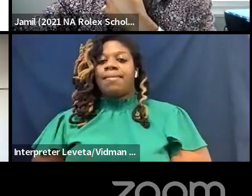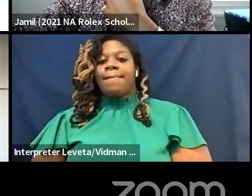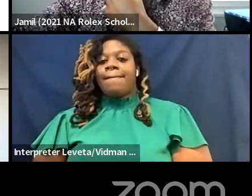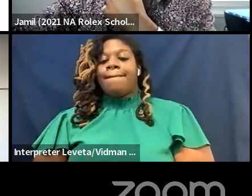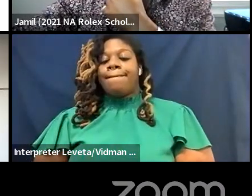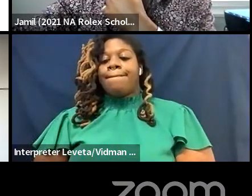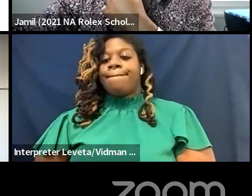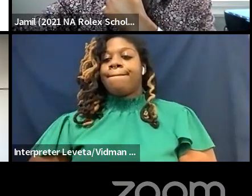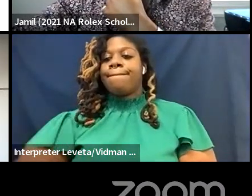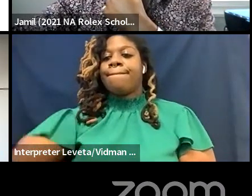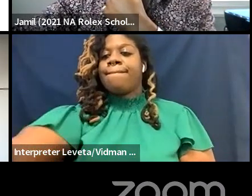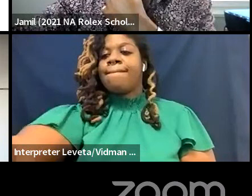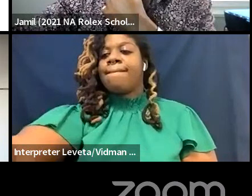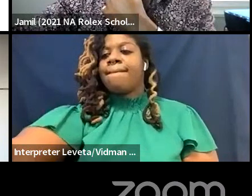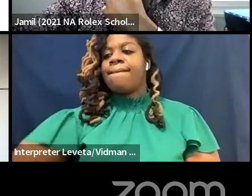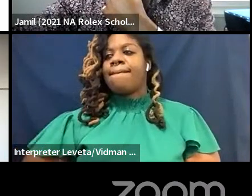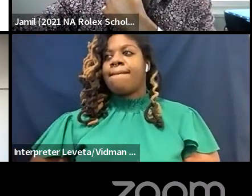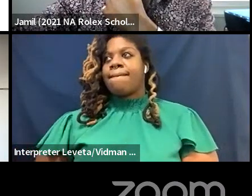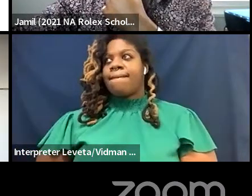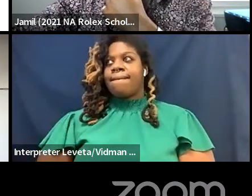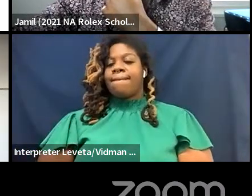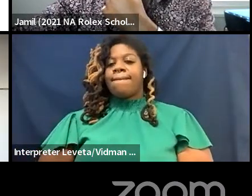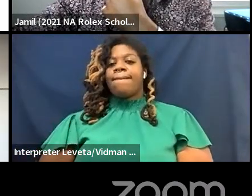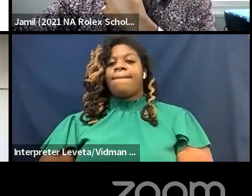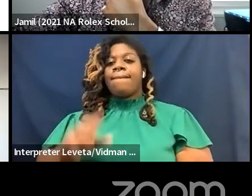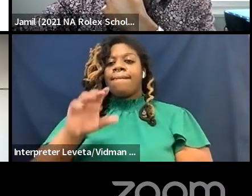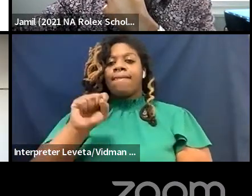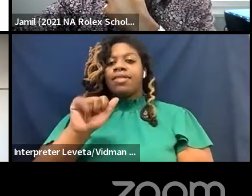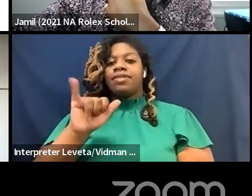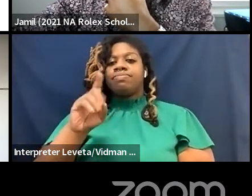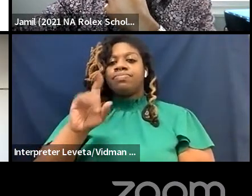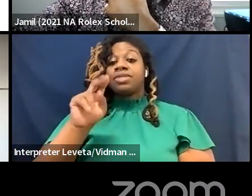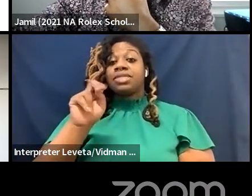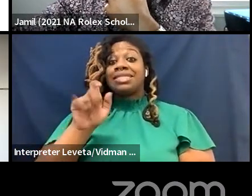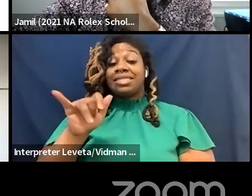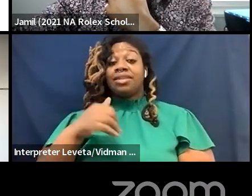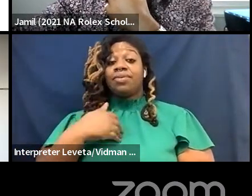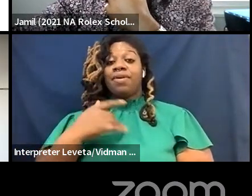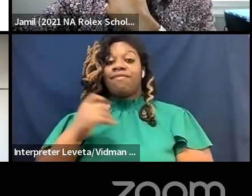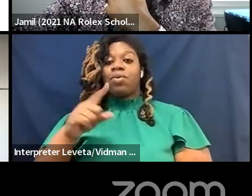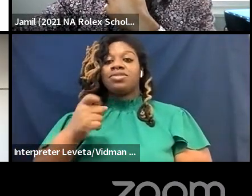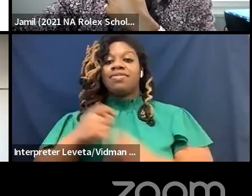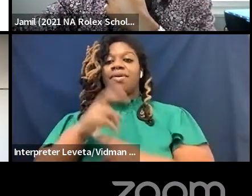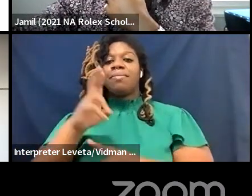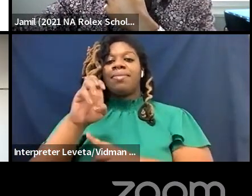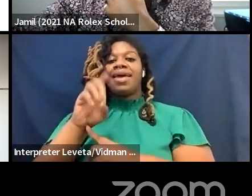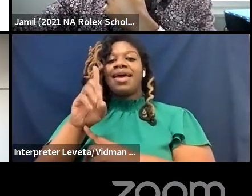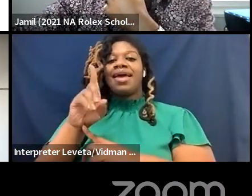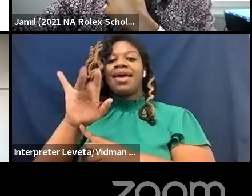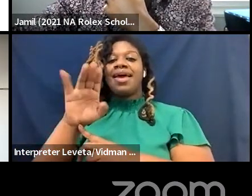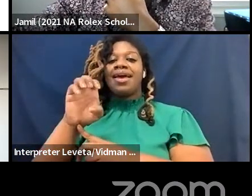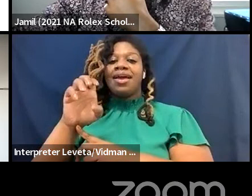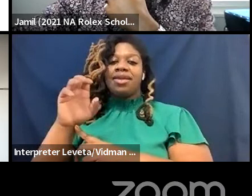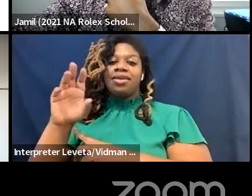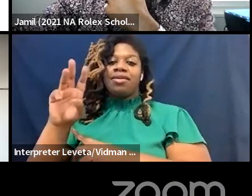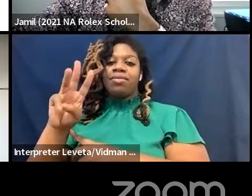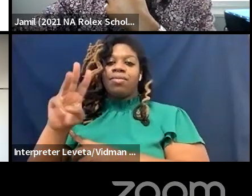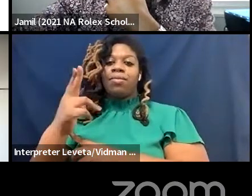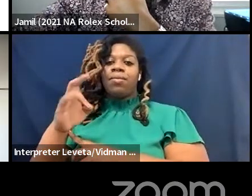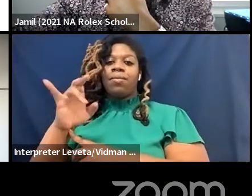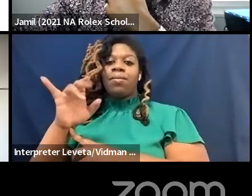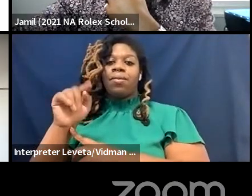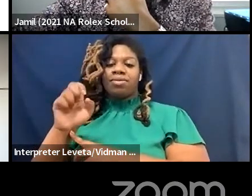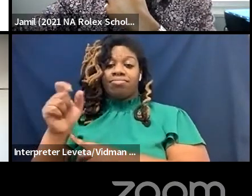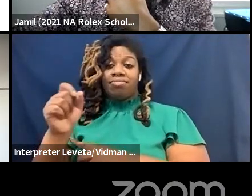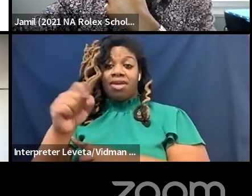Yeah, that's great. And Sidney, we have a question more towards you from Addie White. It says, what was the hardest thing you did in your course,